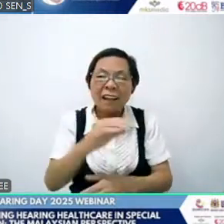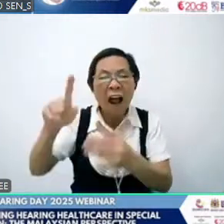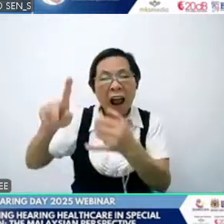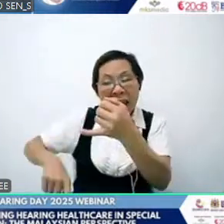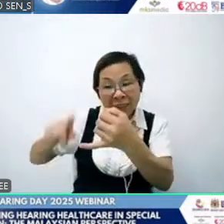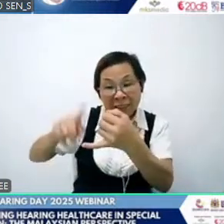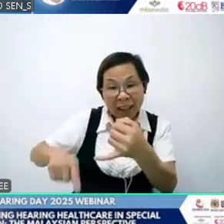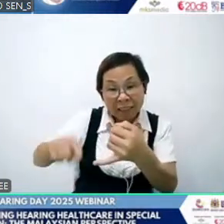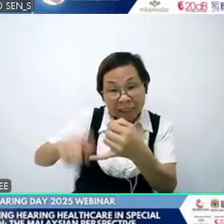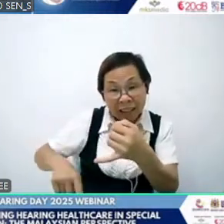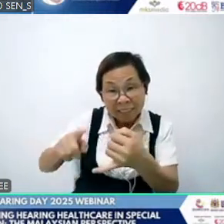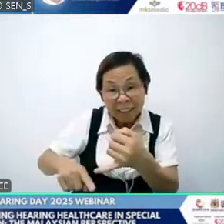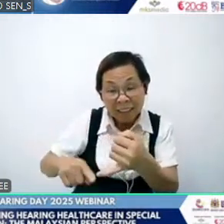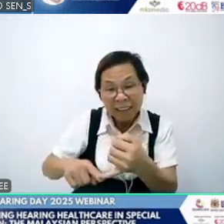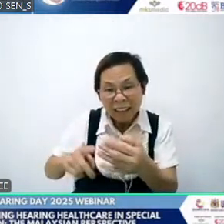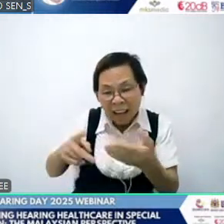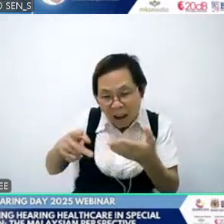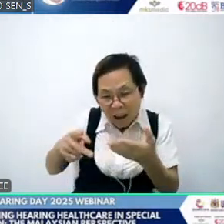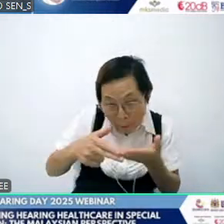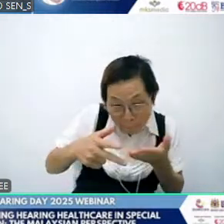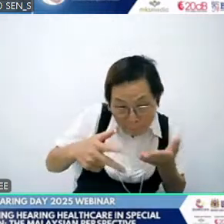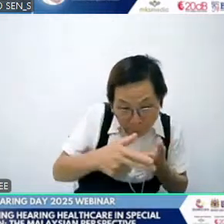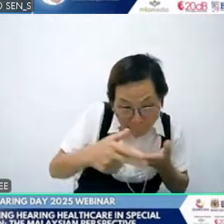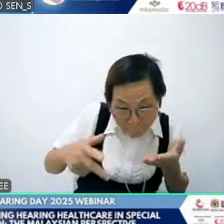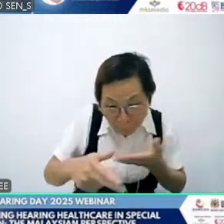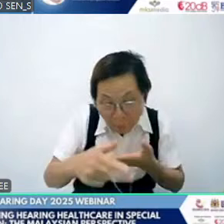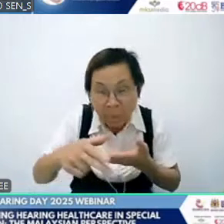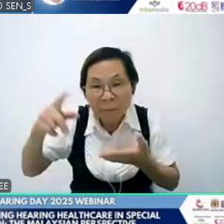stage was the editing and refinement stage.